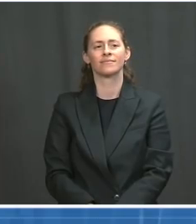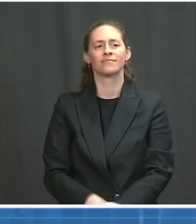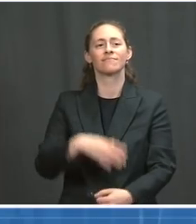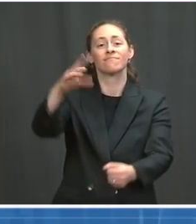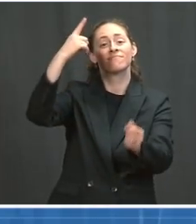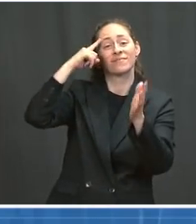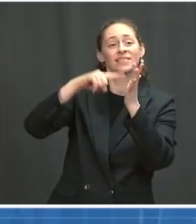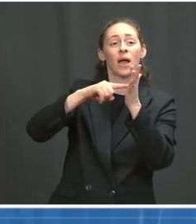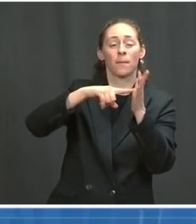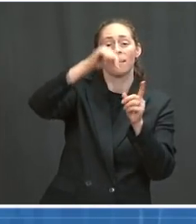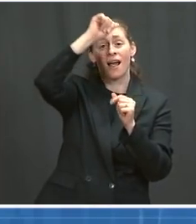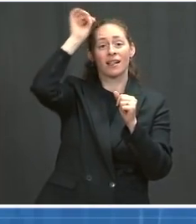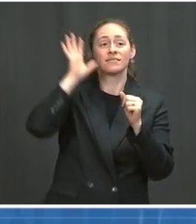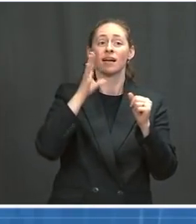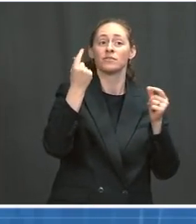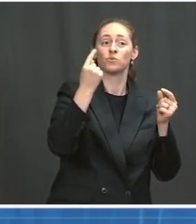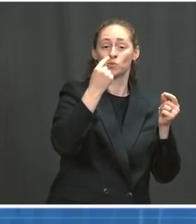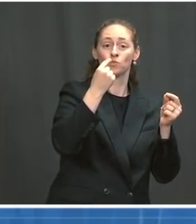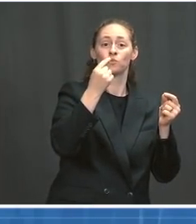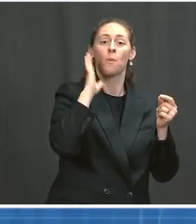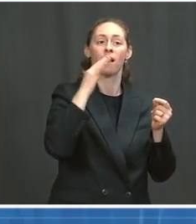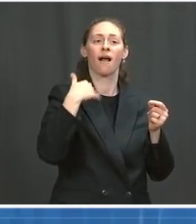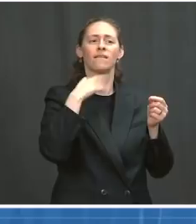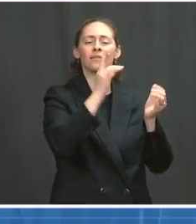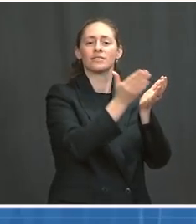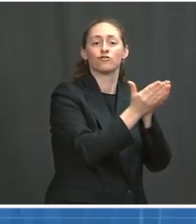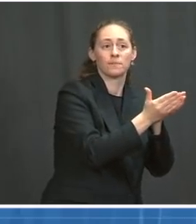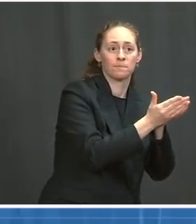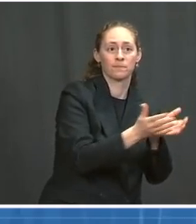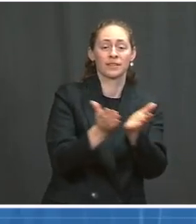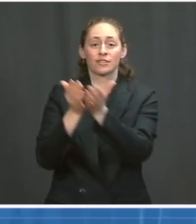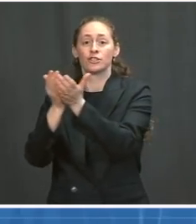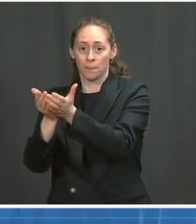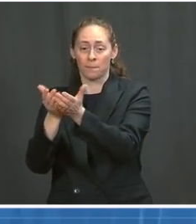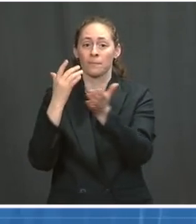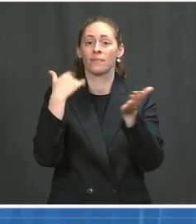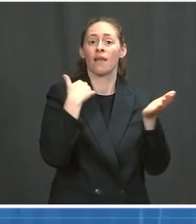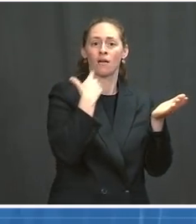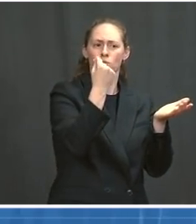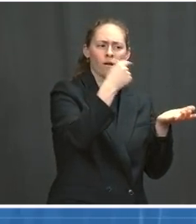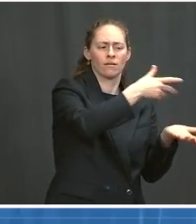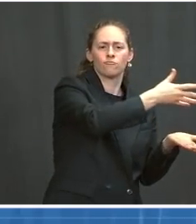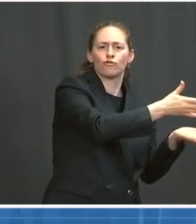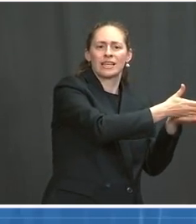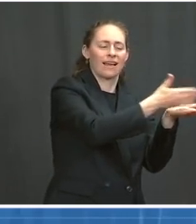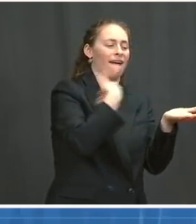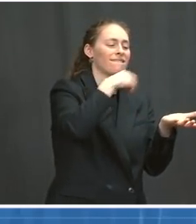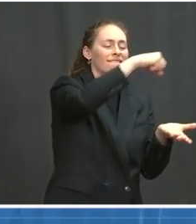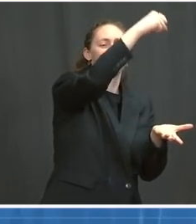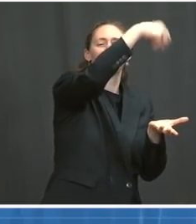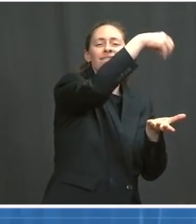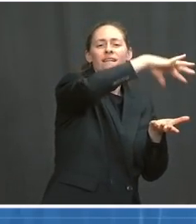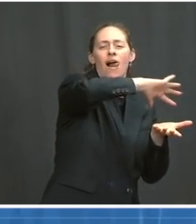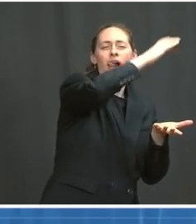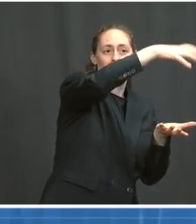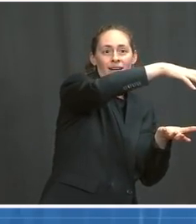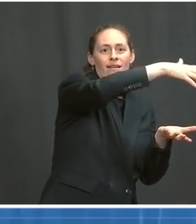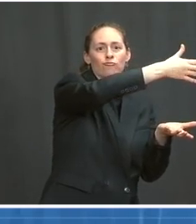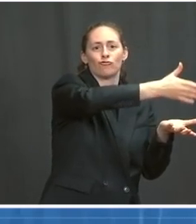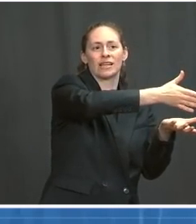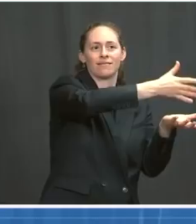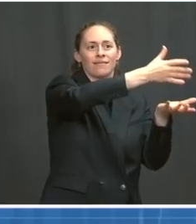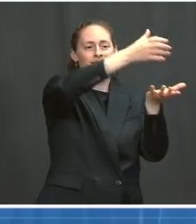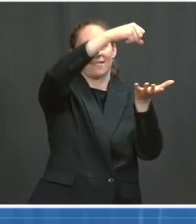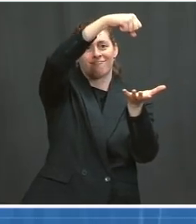vessel, vaccinating more than 100 people on each ship. Now that's what I call meeting people where they are.